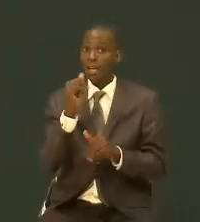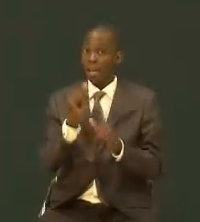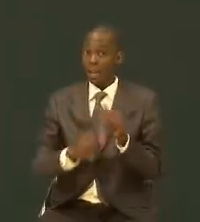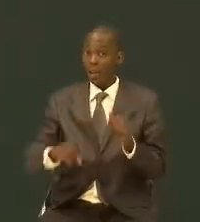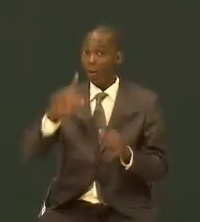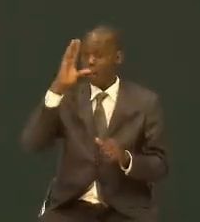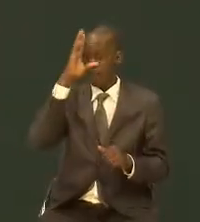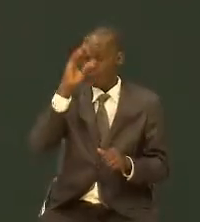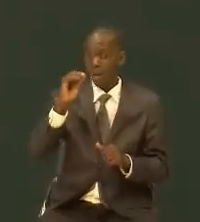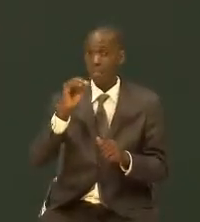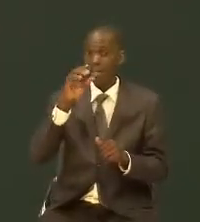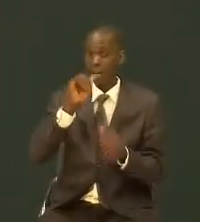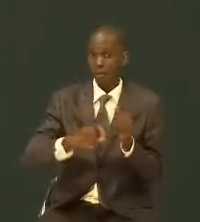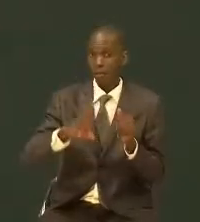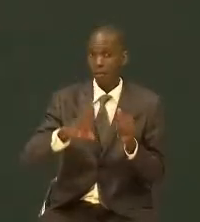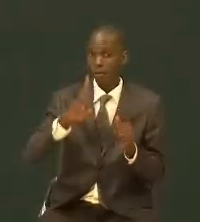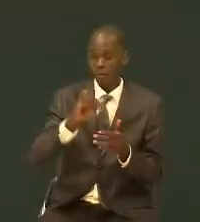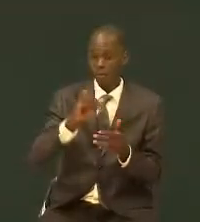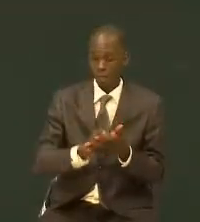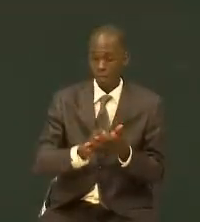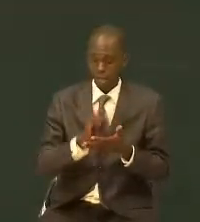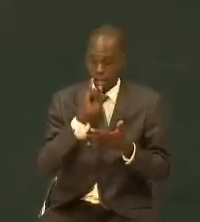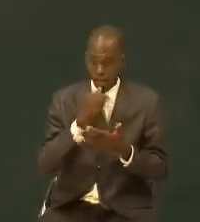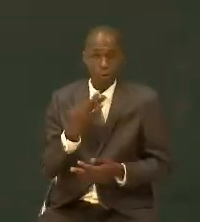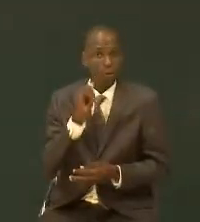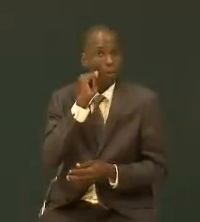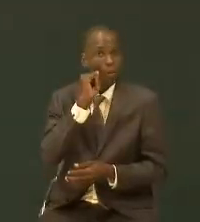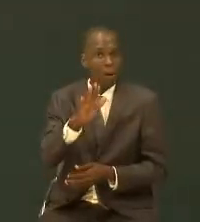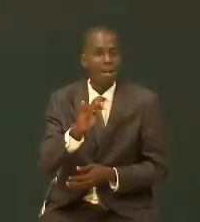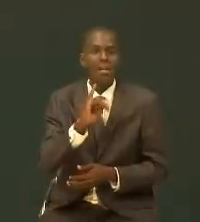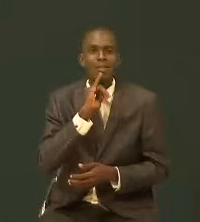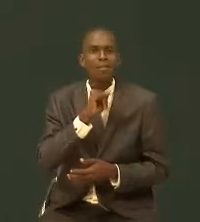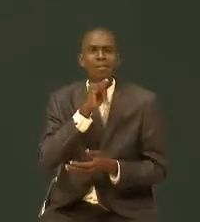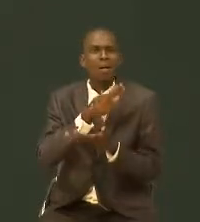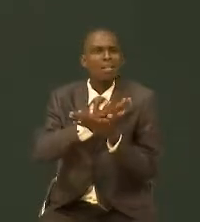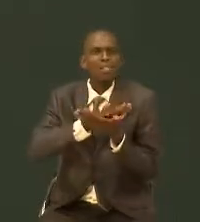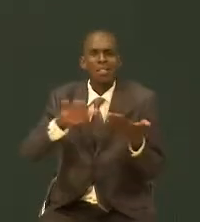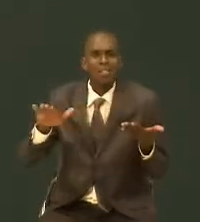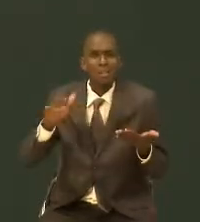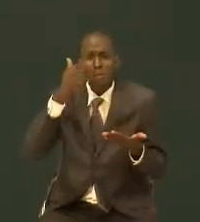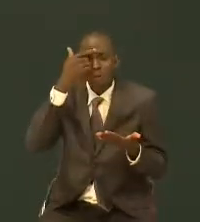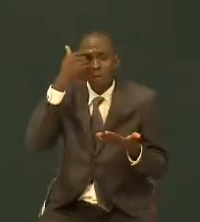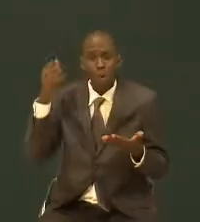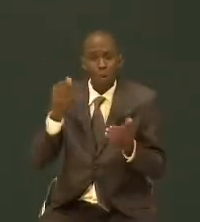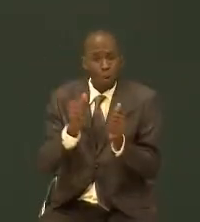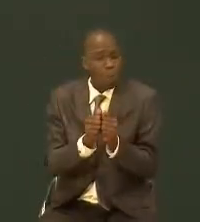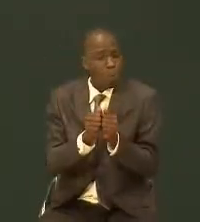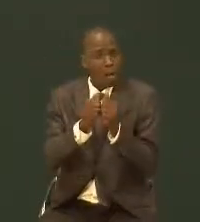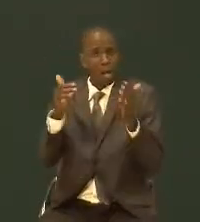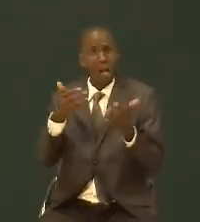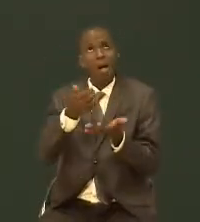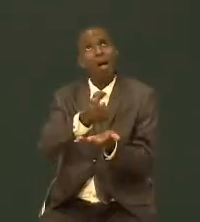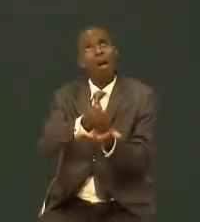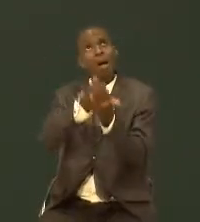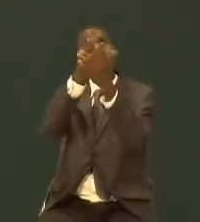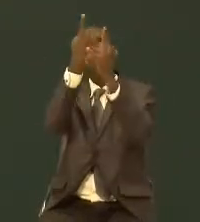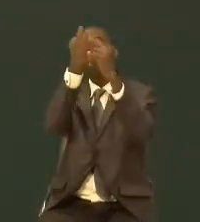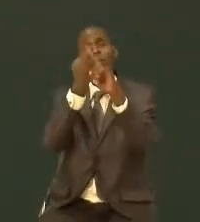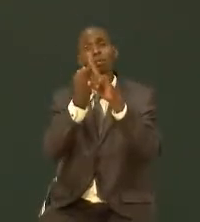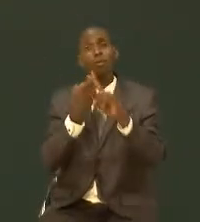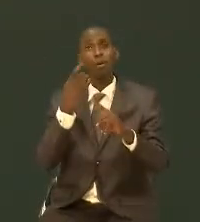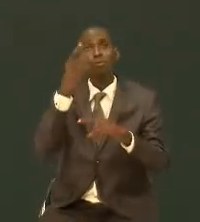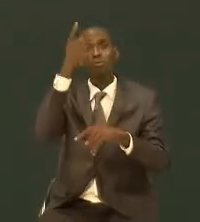woman is unclean because without the help coming from above we cannot